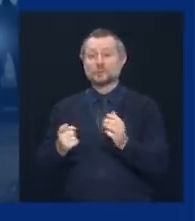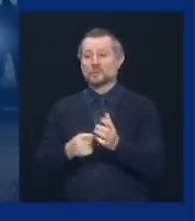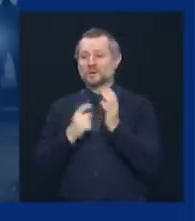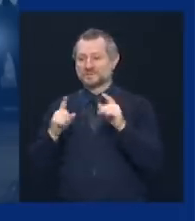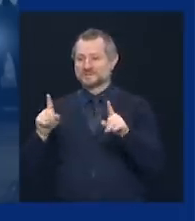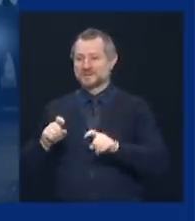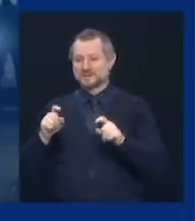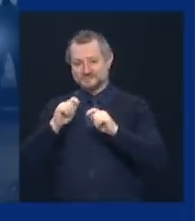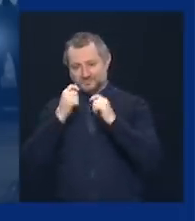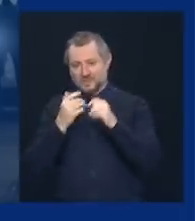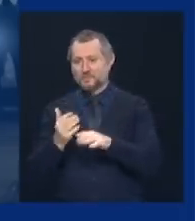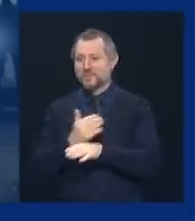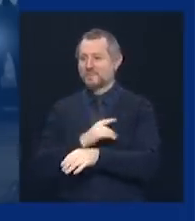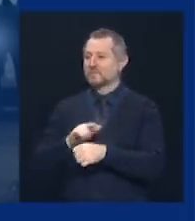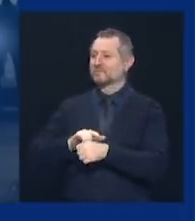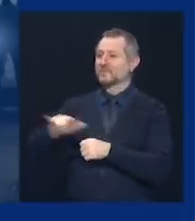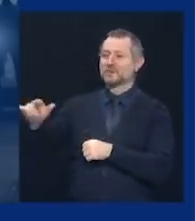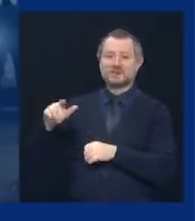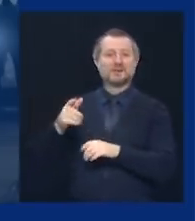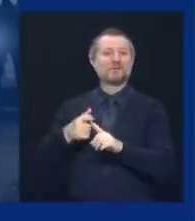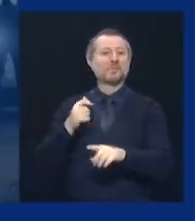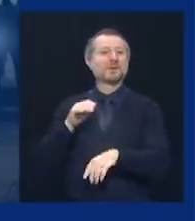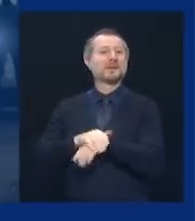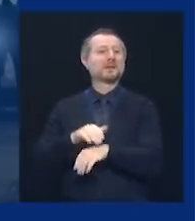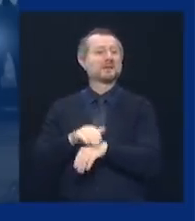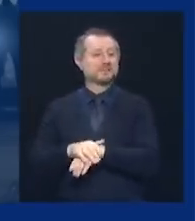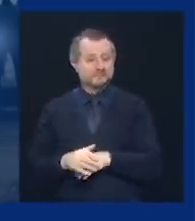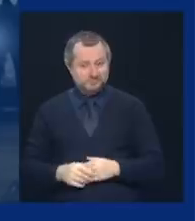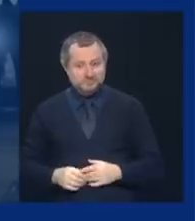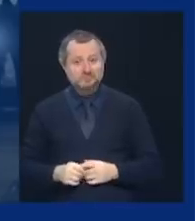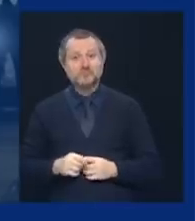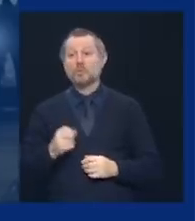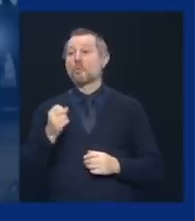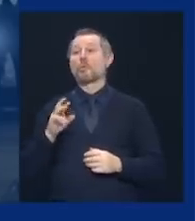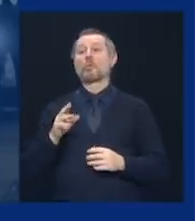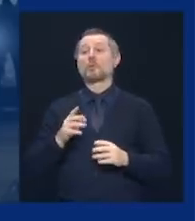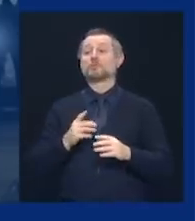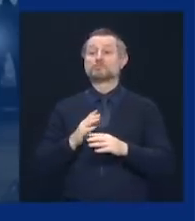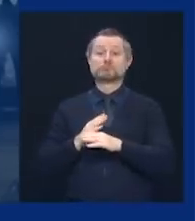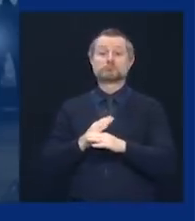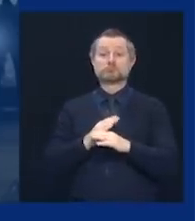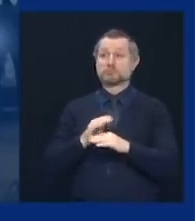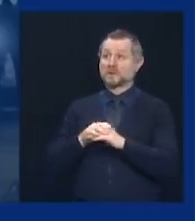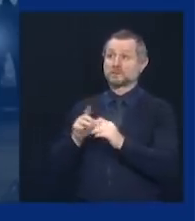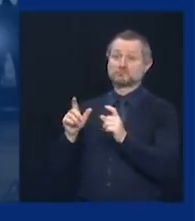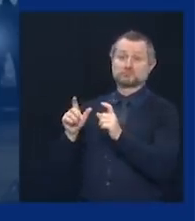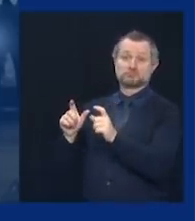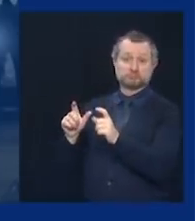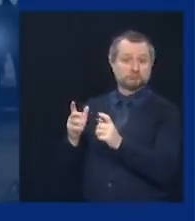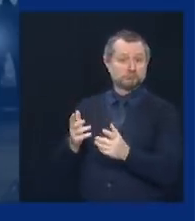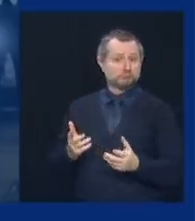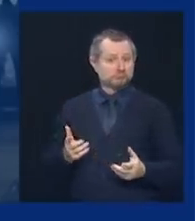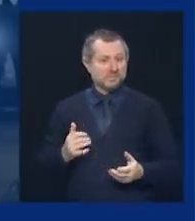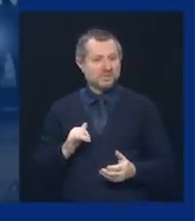UK or ban people from the UK. That is not a personal opinion. That is a fact.